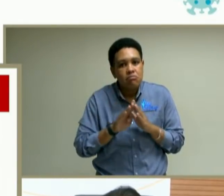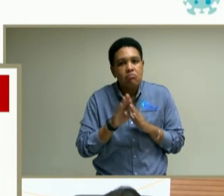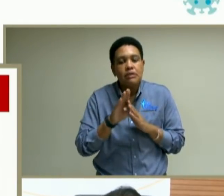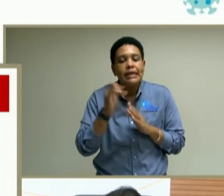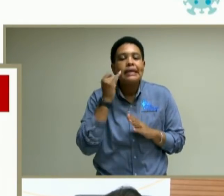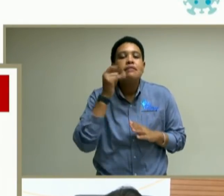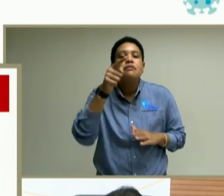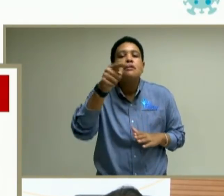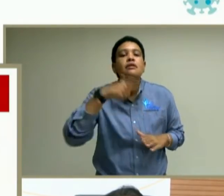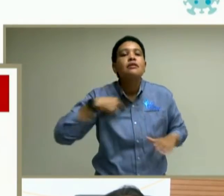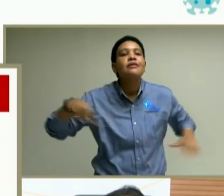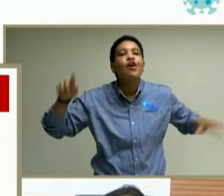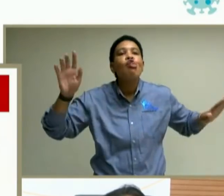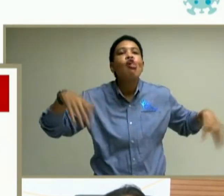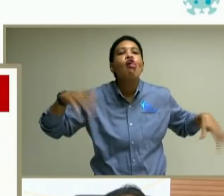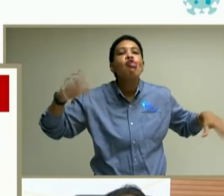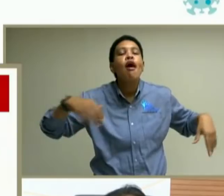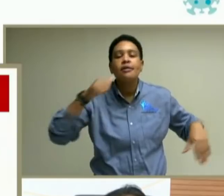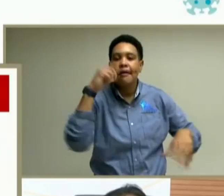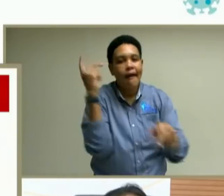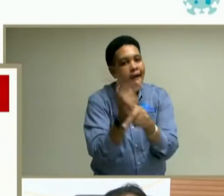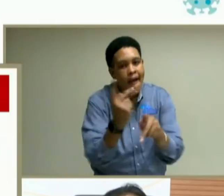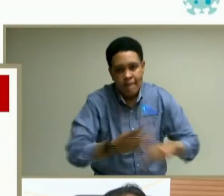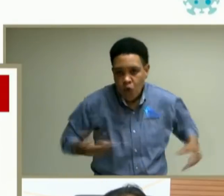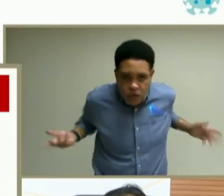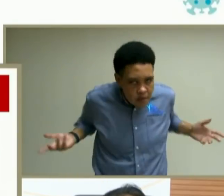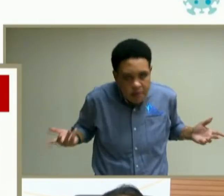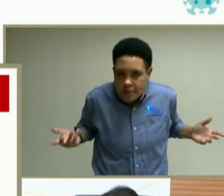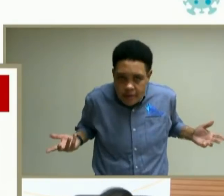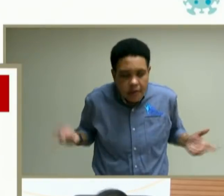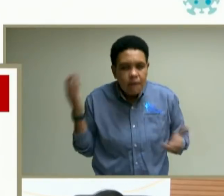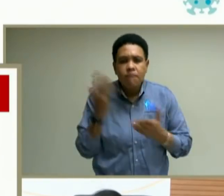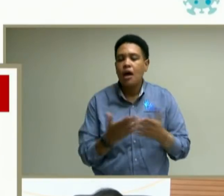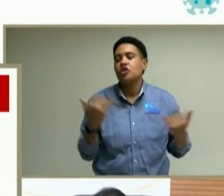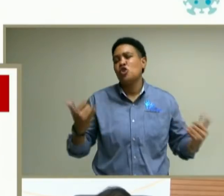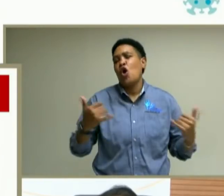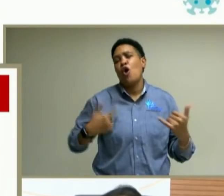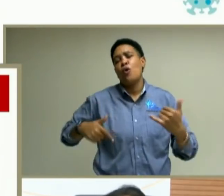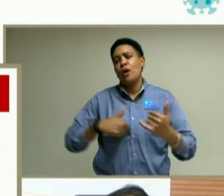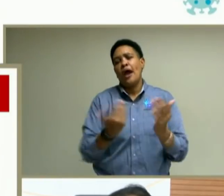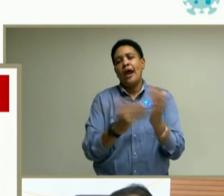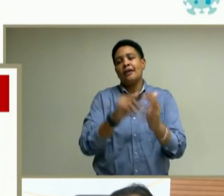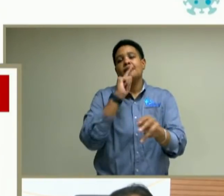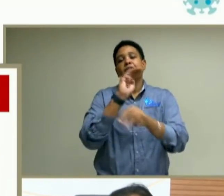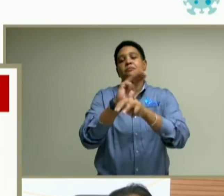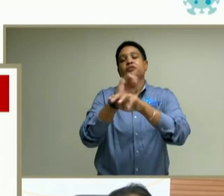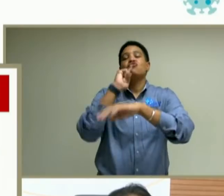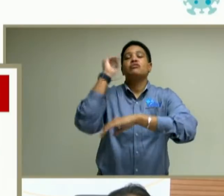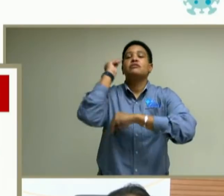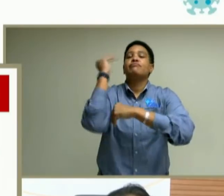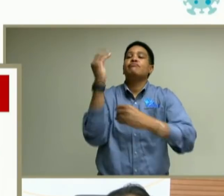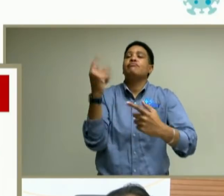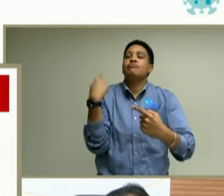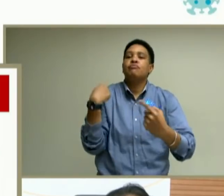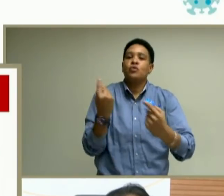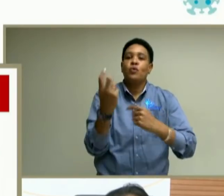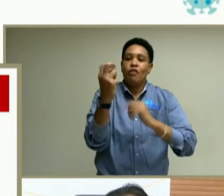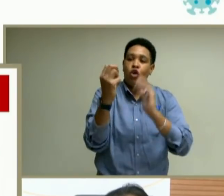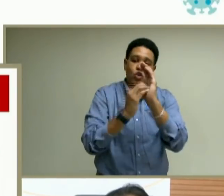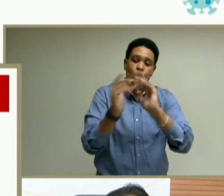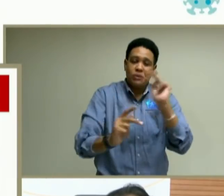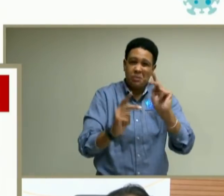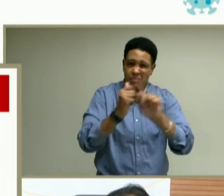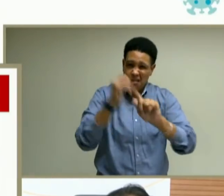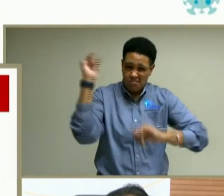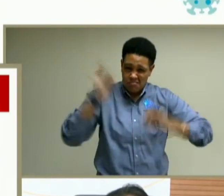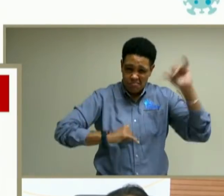careful. The fact is that we are now, again, Minister mentioned over 30,000 persons